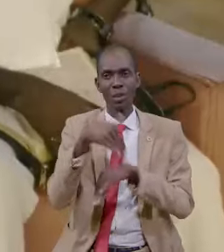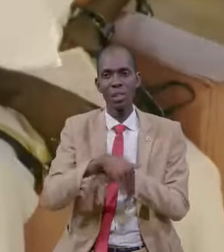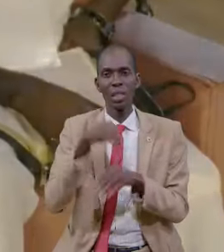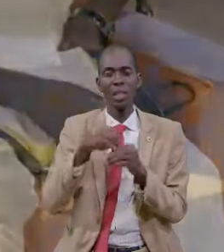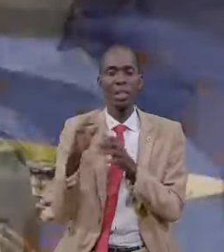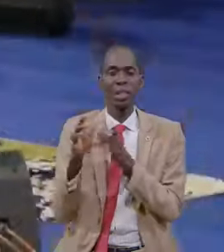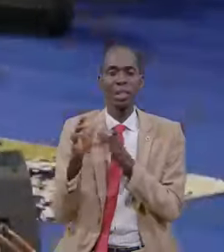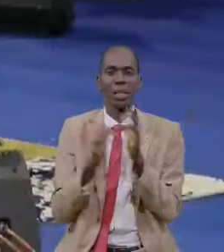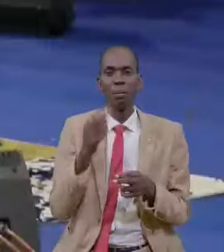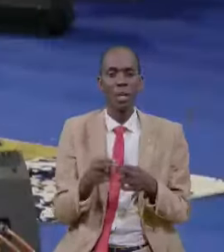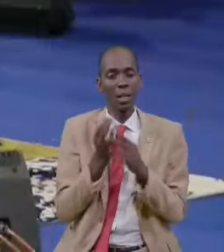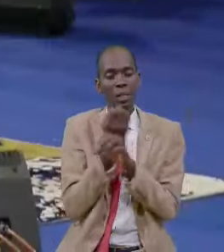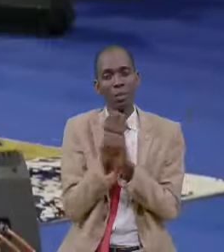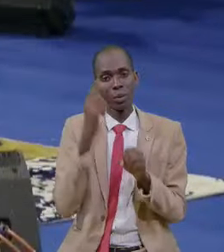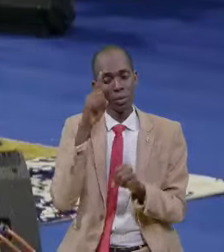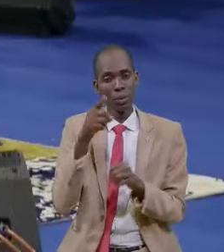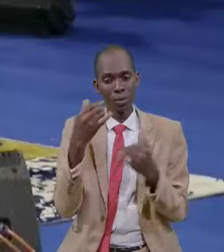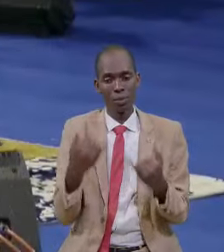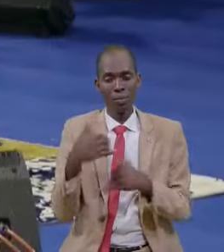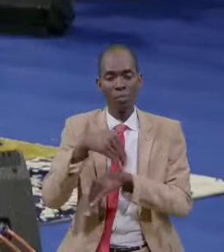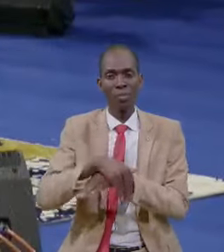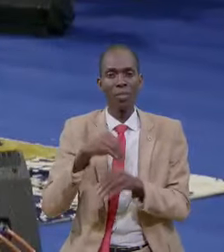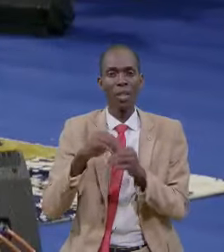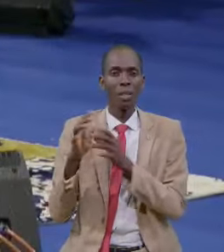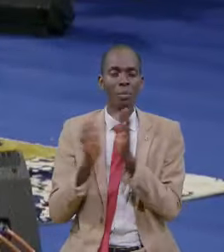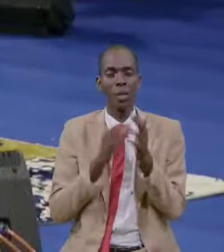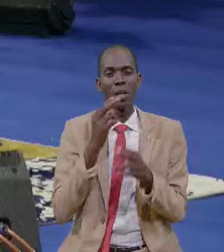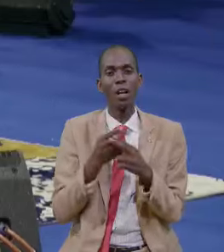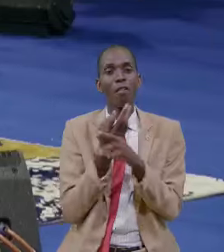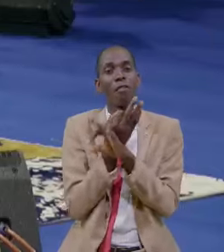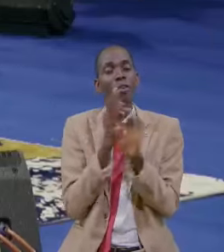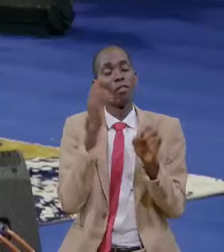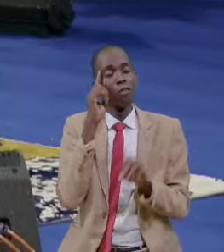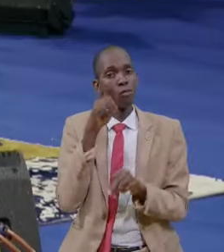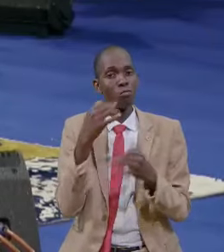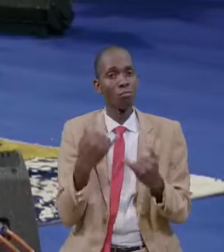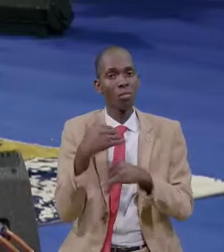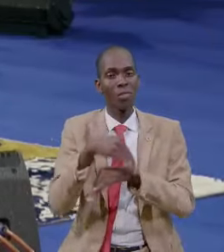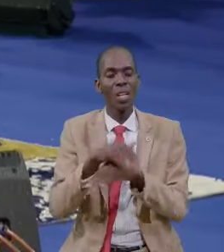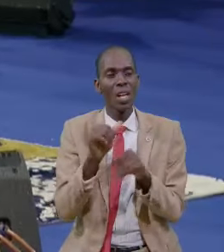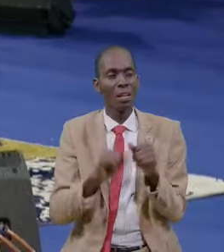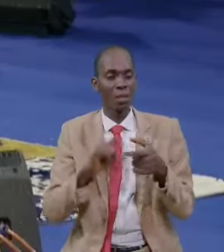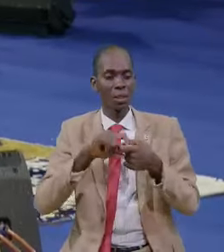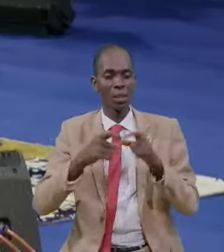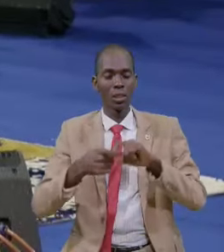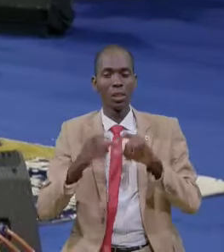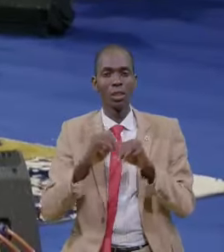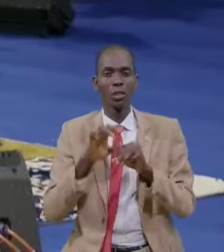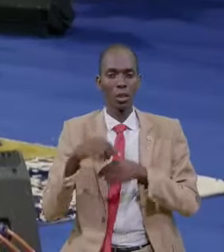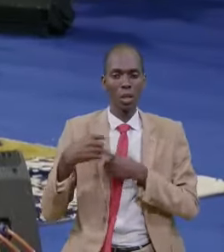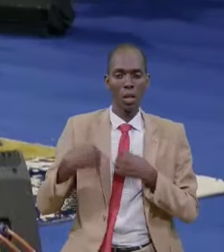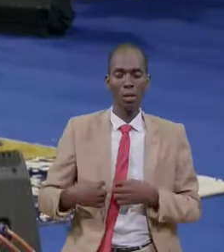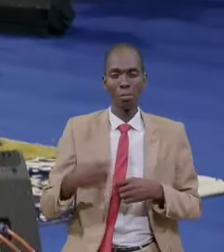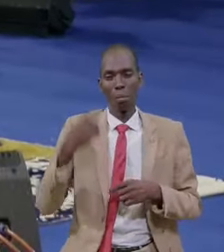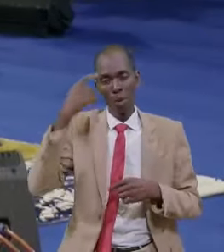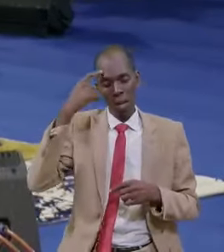Salvation for you tonight. Freedom for you tonight. Every chain in your heart, in your mind, on your legs, on